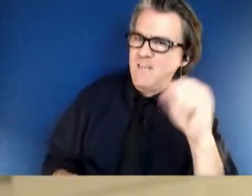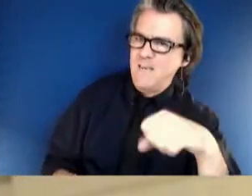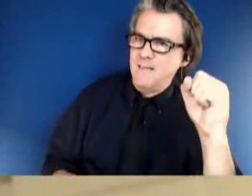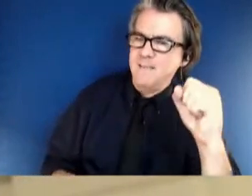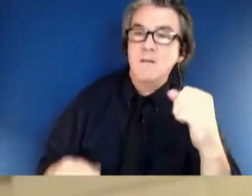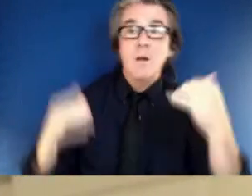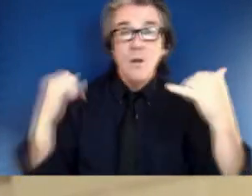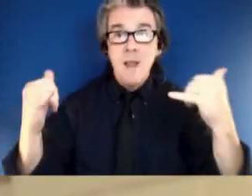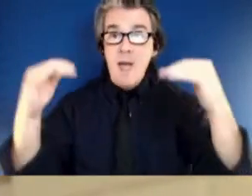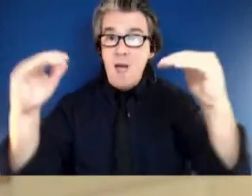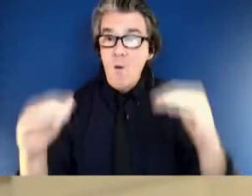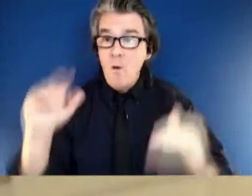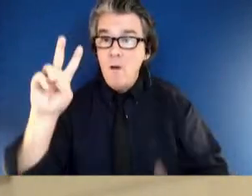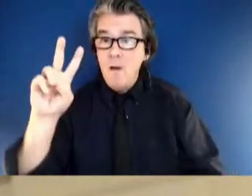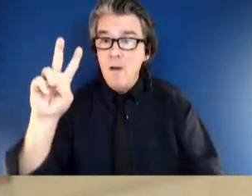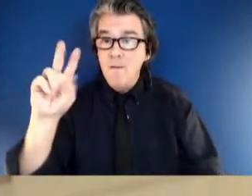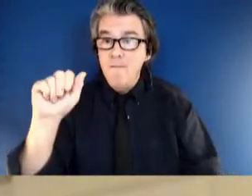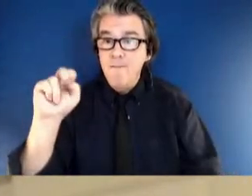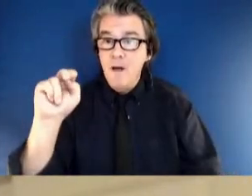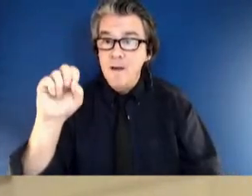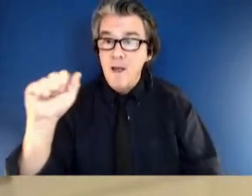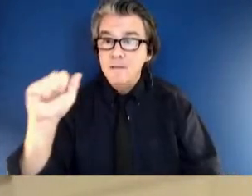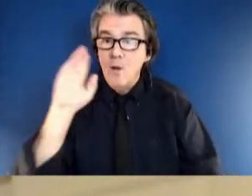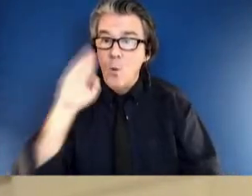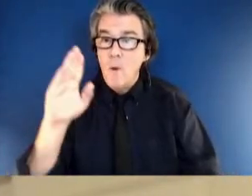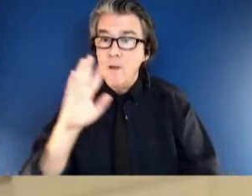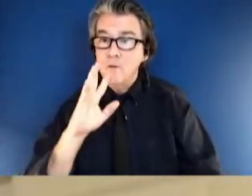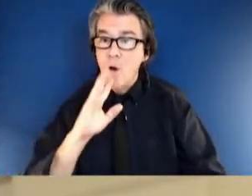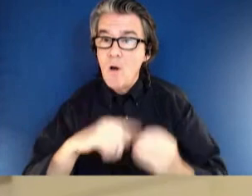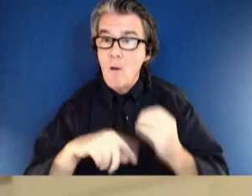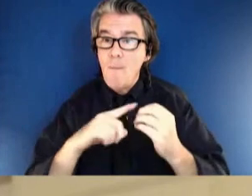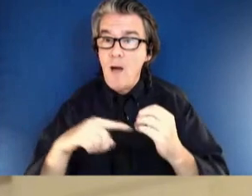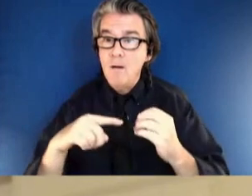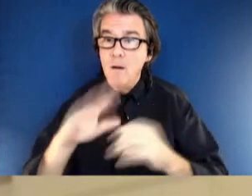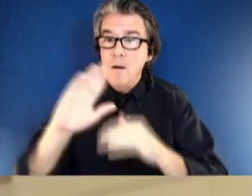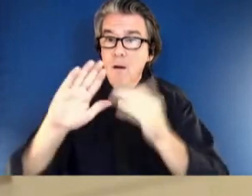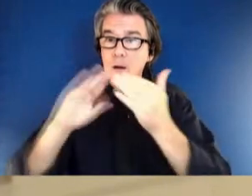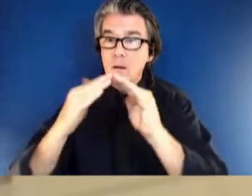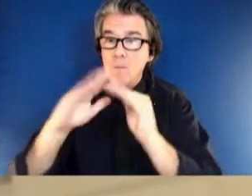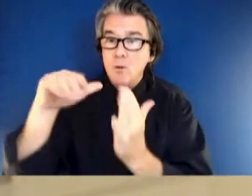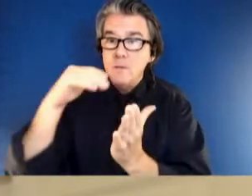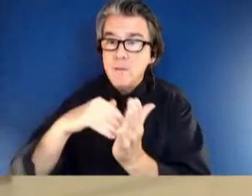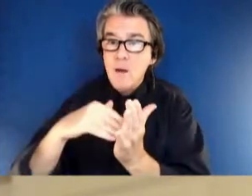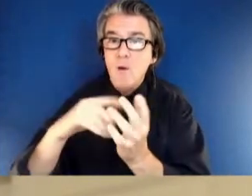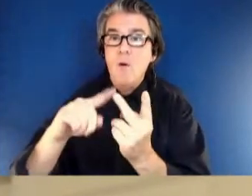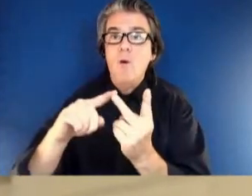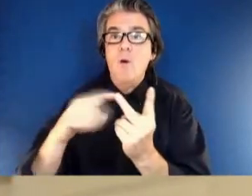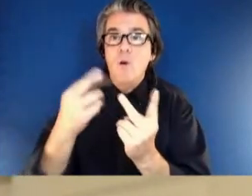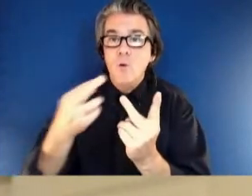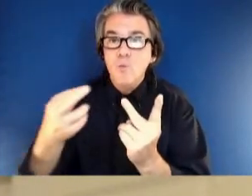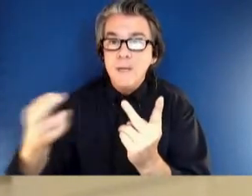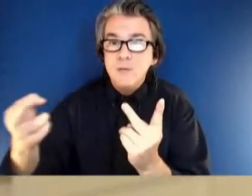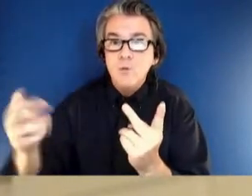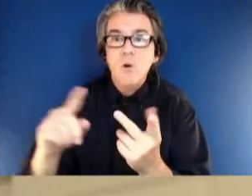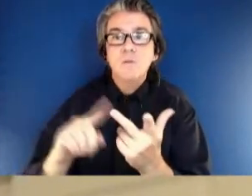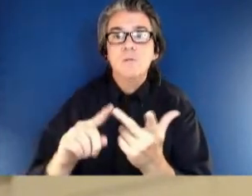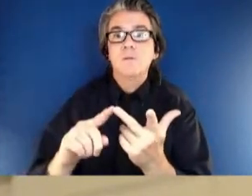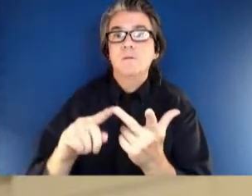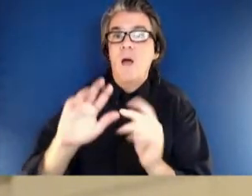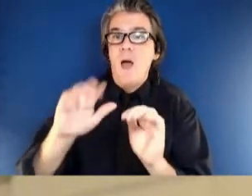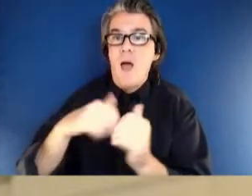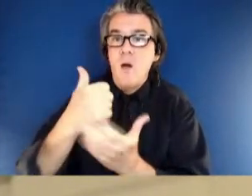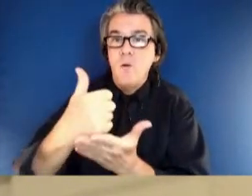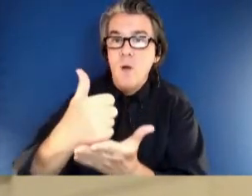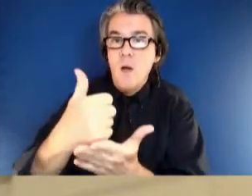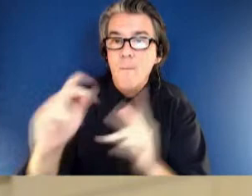now with our customer organization and have her fill us in a little bit on what we're planning to do to support our customers should we end up calling a